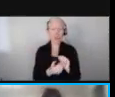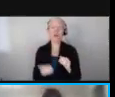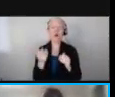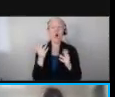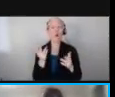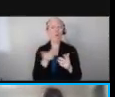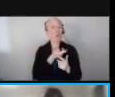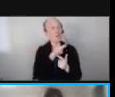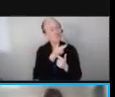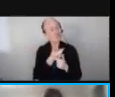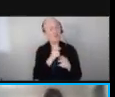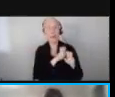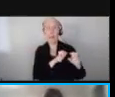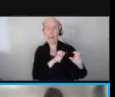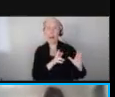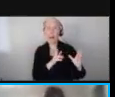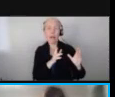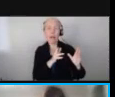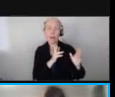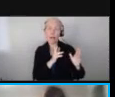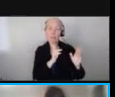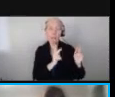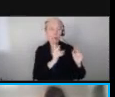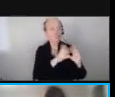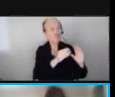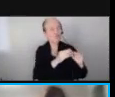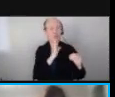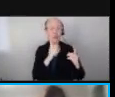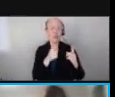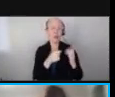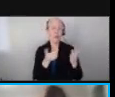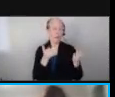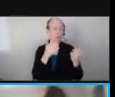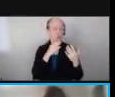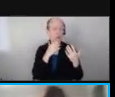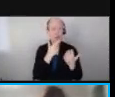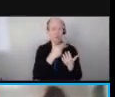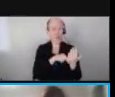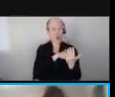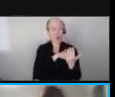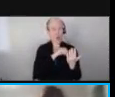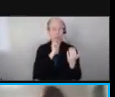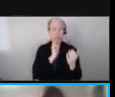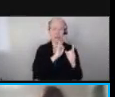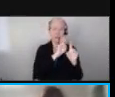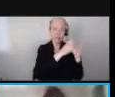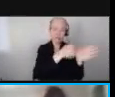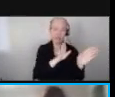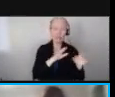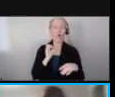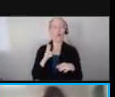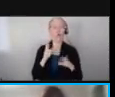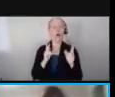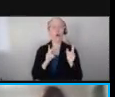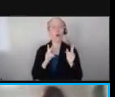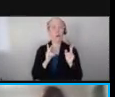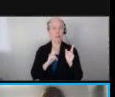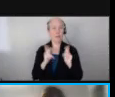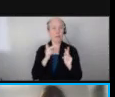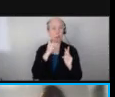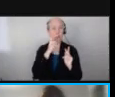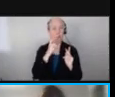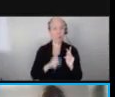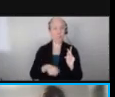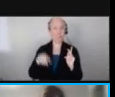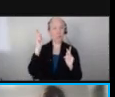about how generalizable that are, how the population has been largely